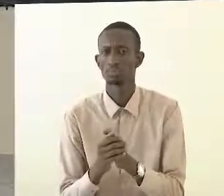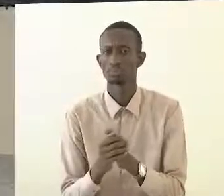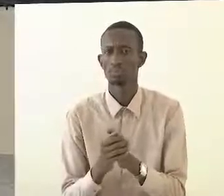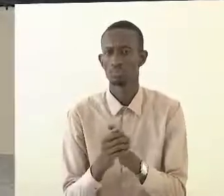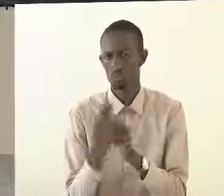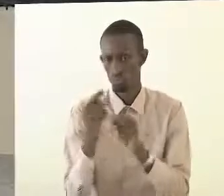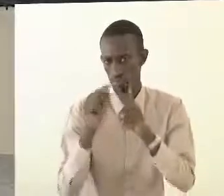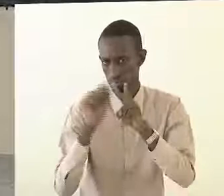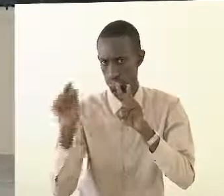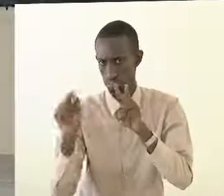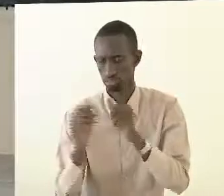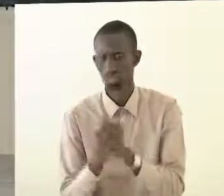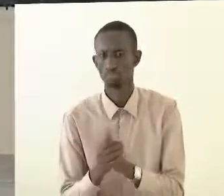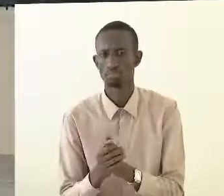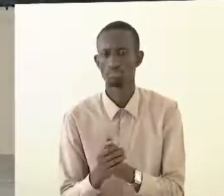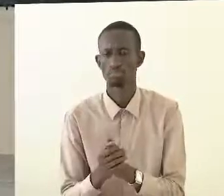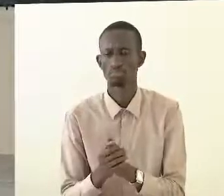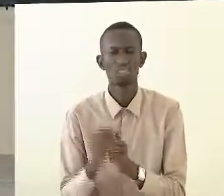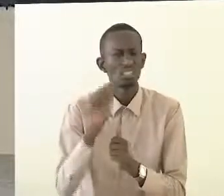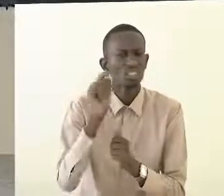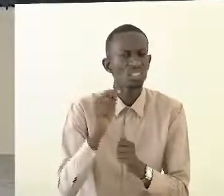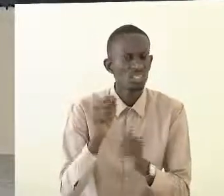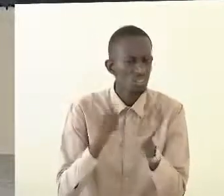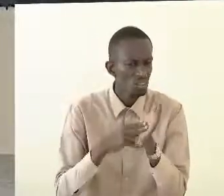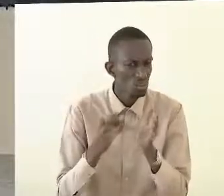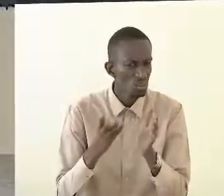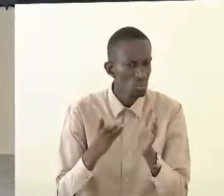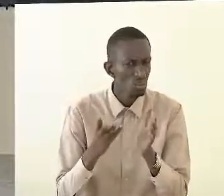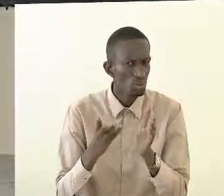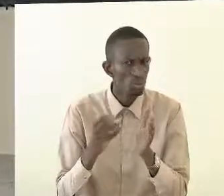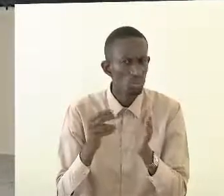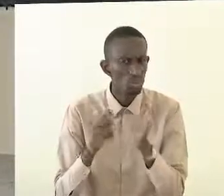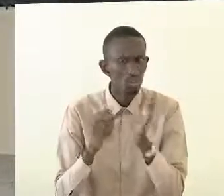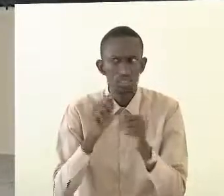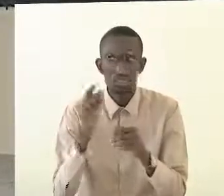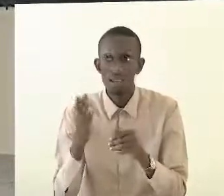root of z is equal to, where is z? It is there,